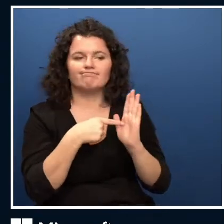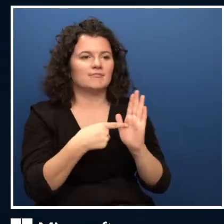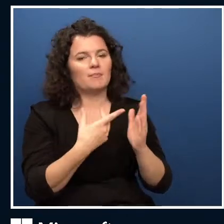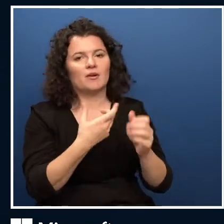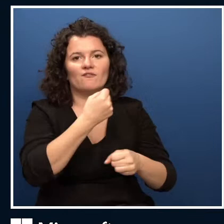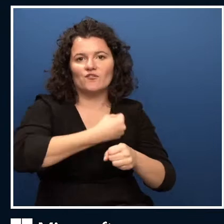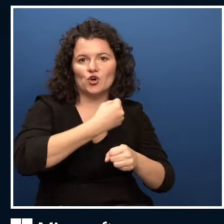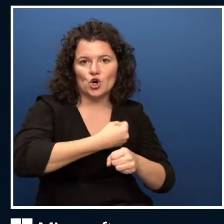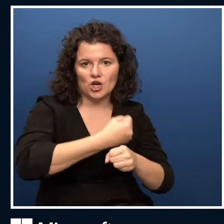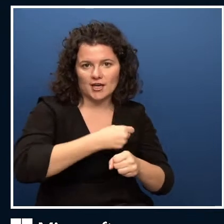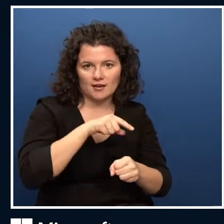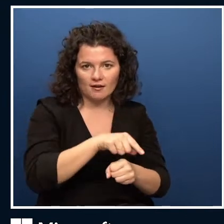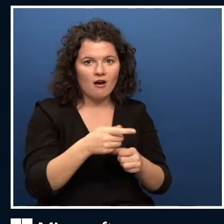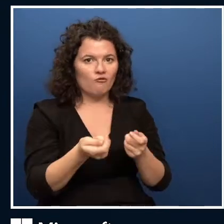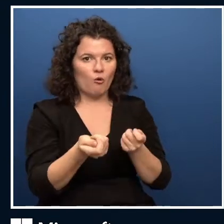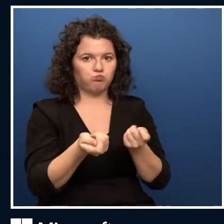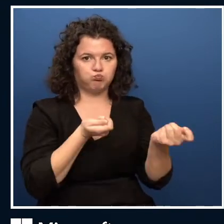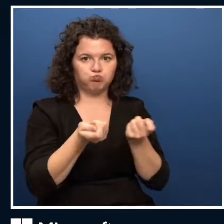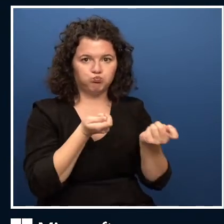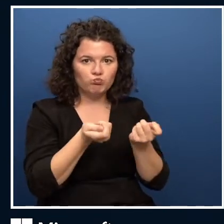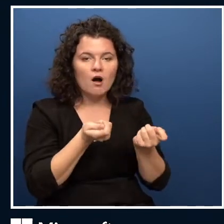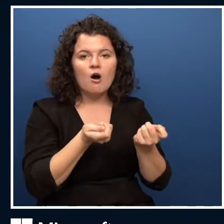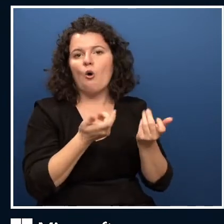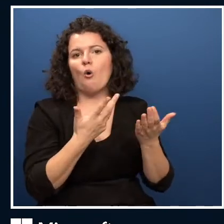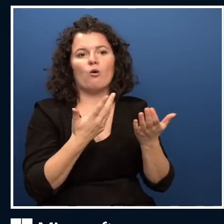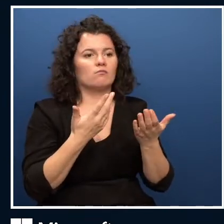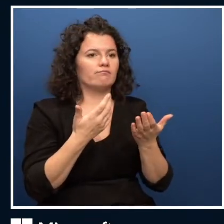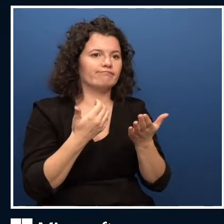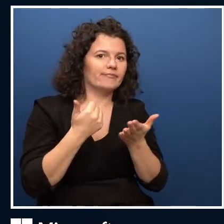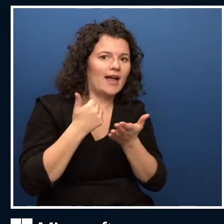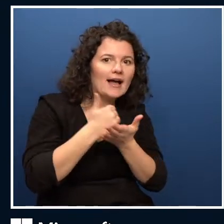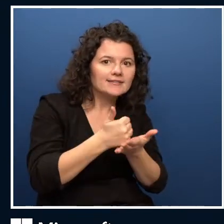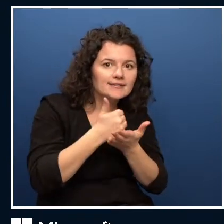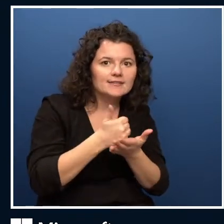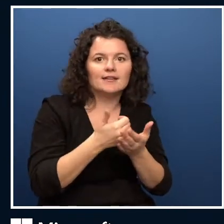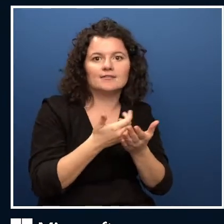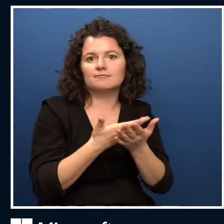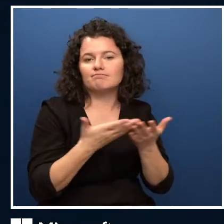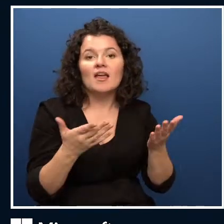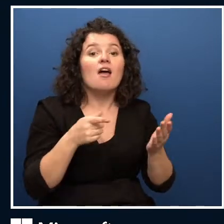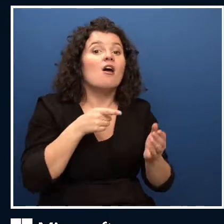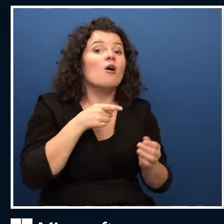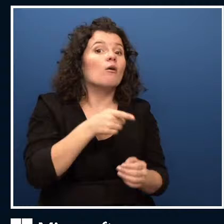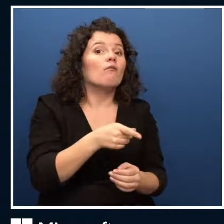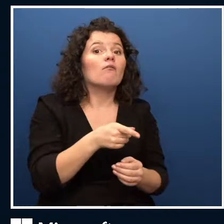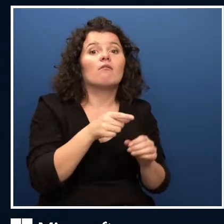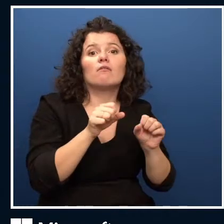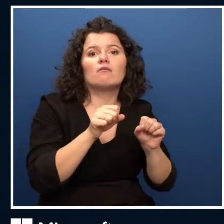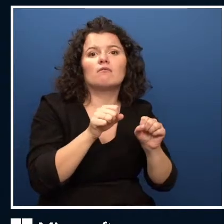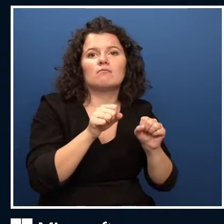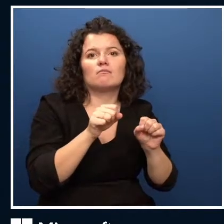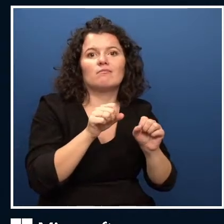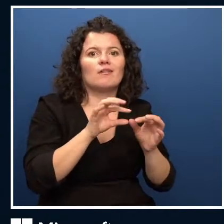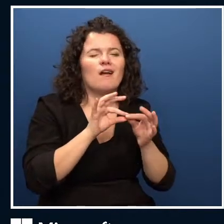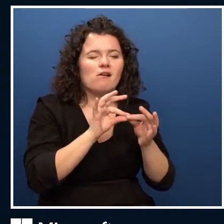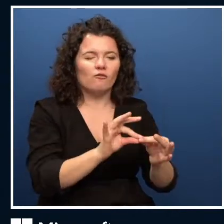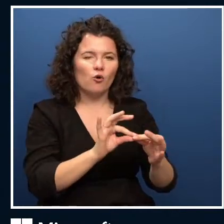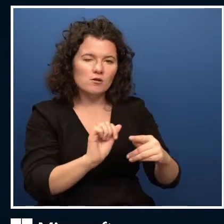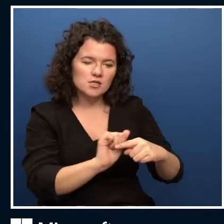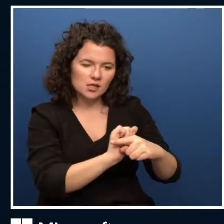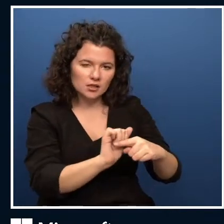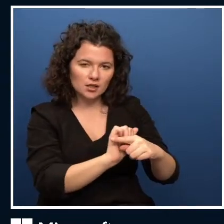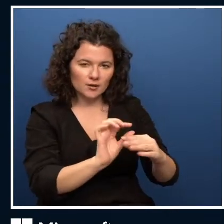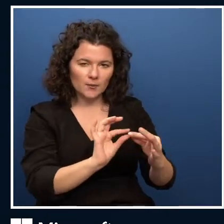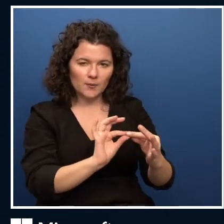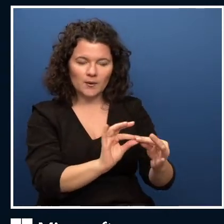systems inside the virtual assistants, we using such approach, but of course it needs a lot